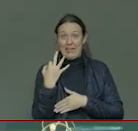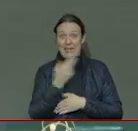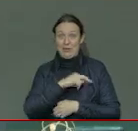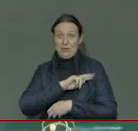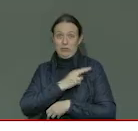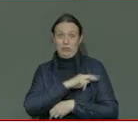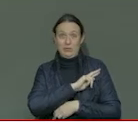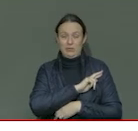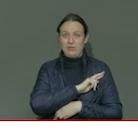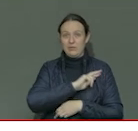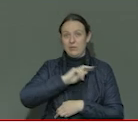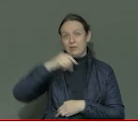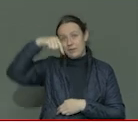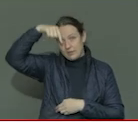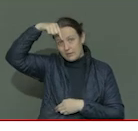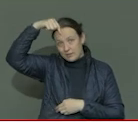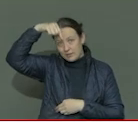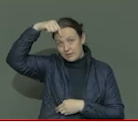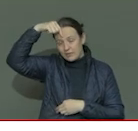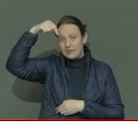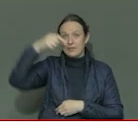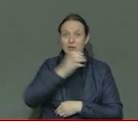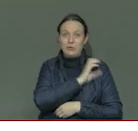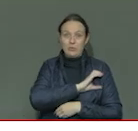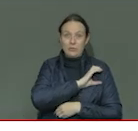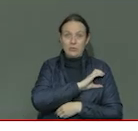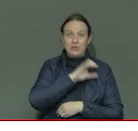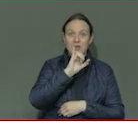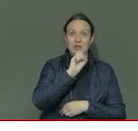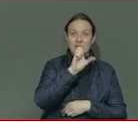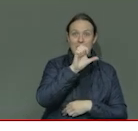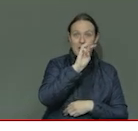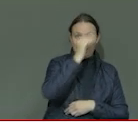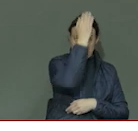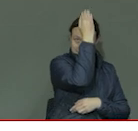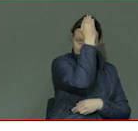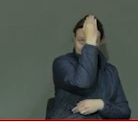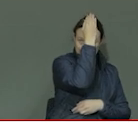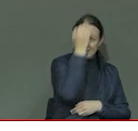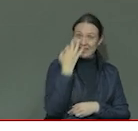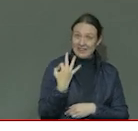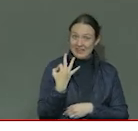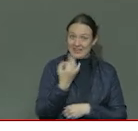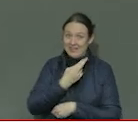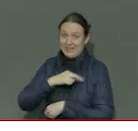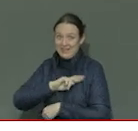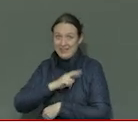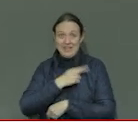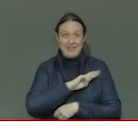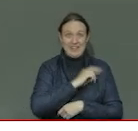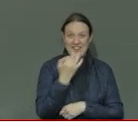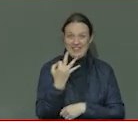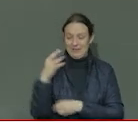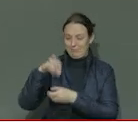Hinduism, Christianity, and Islam. Now, I think this is another important point for us to consider. You